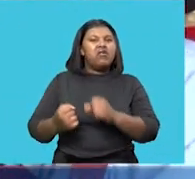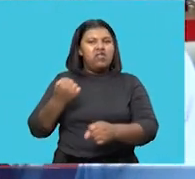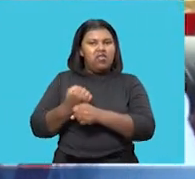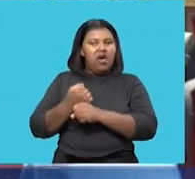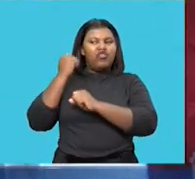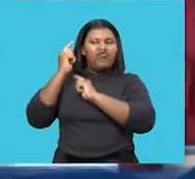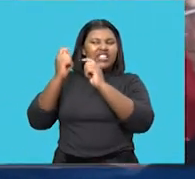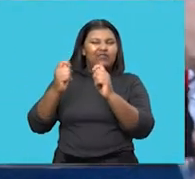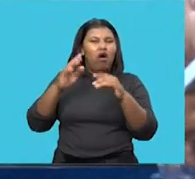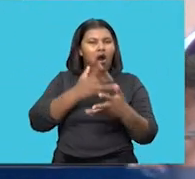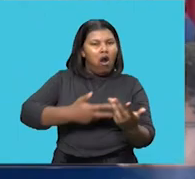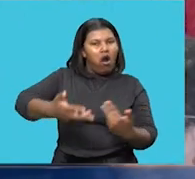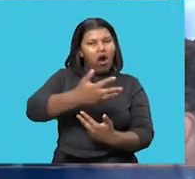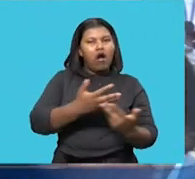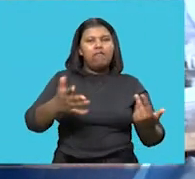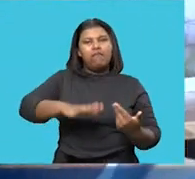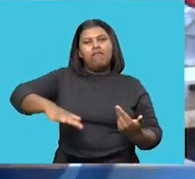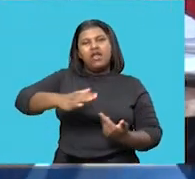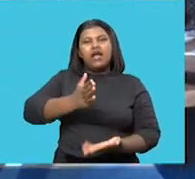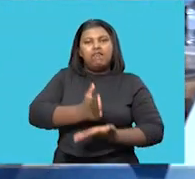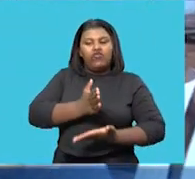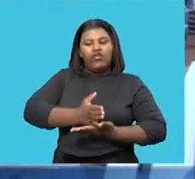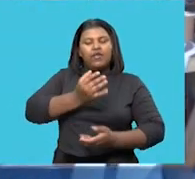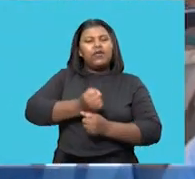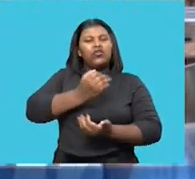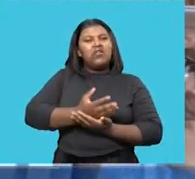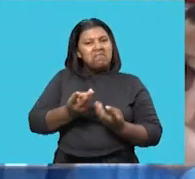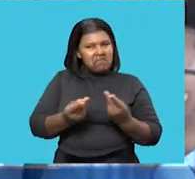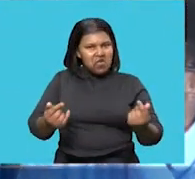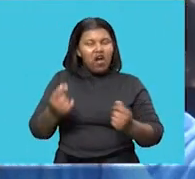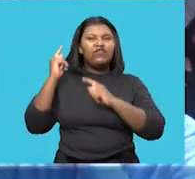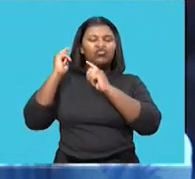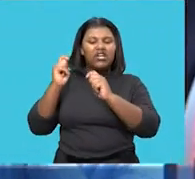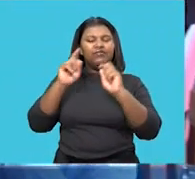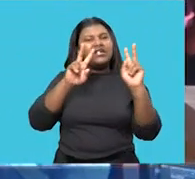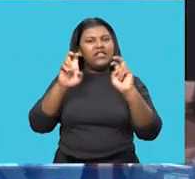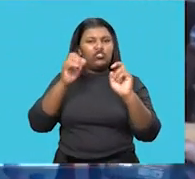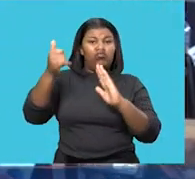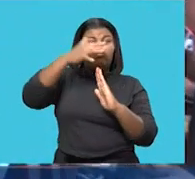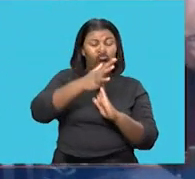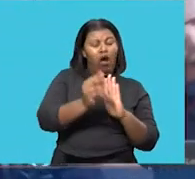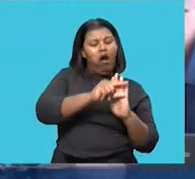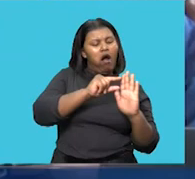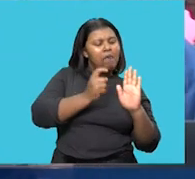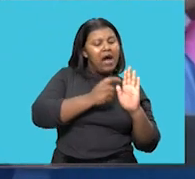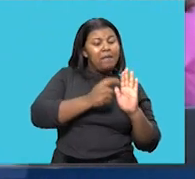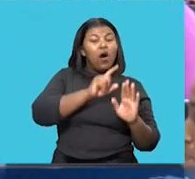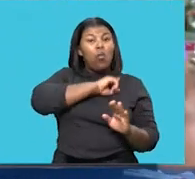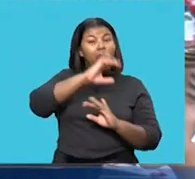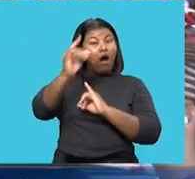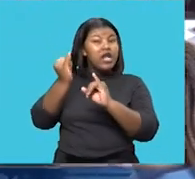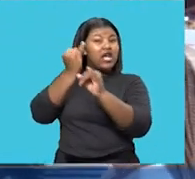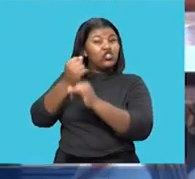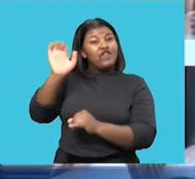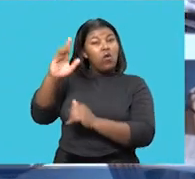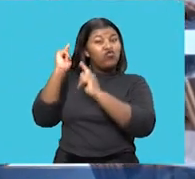today. A discussion on ways of addressing challenges faced by the transport sector was top of the agenda as the industry plays a vital and huge role